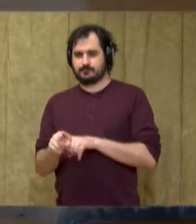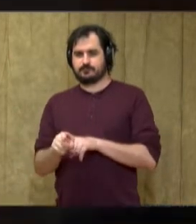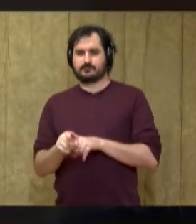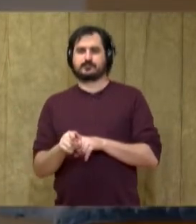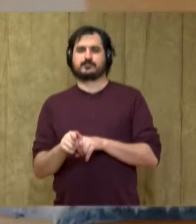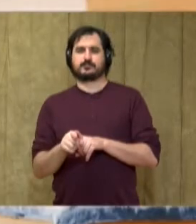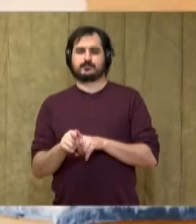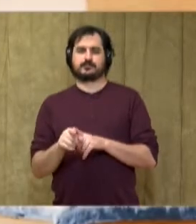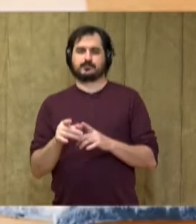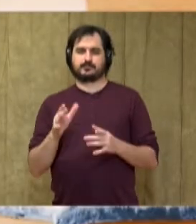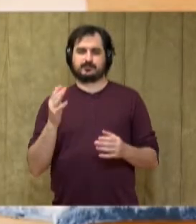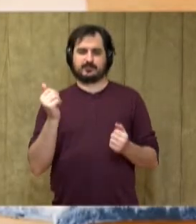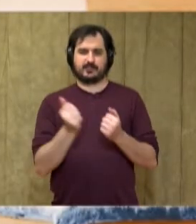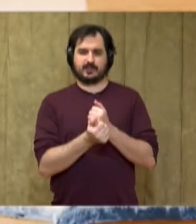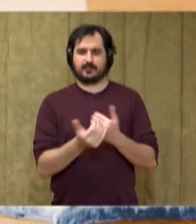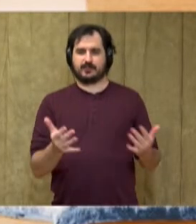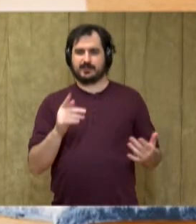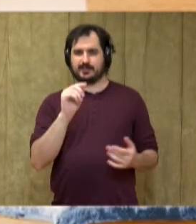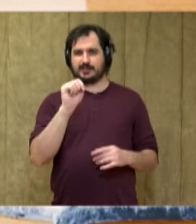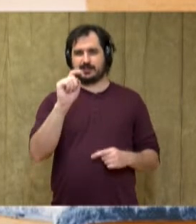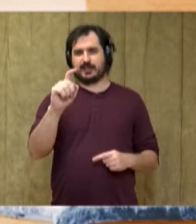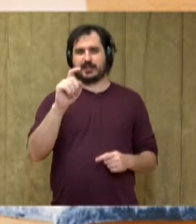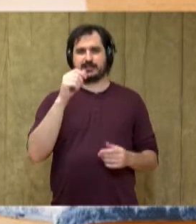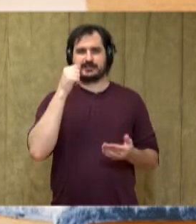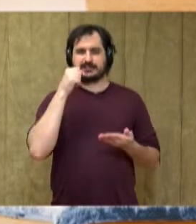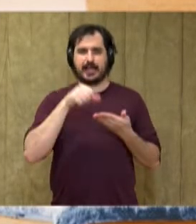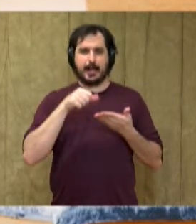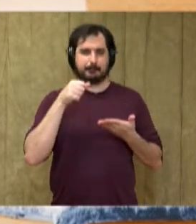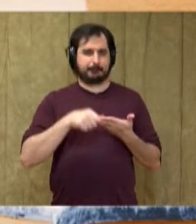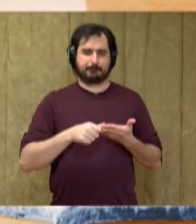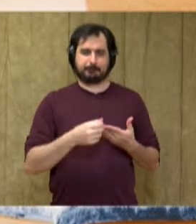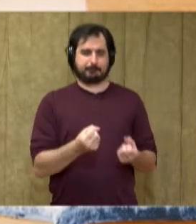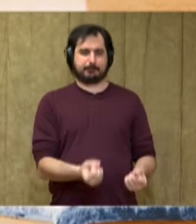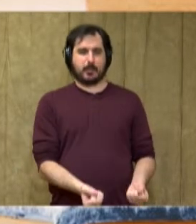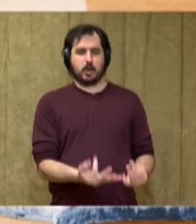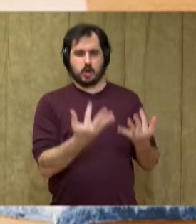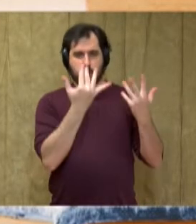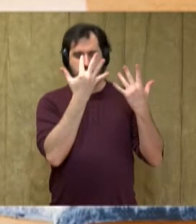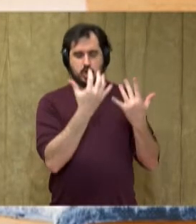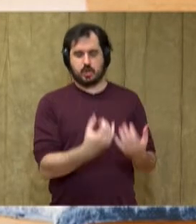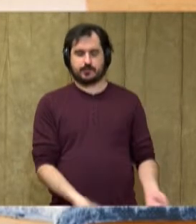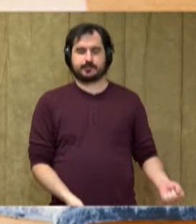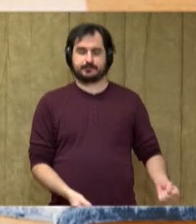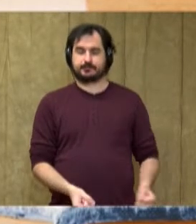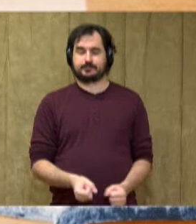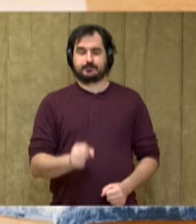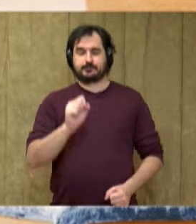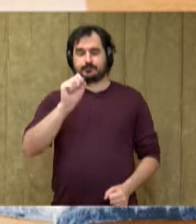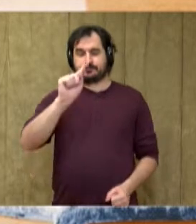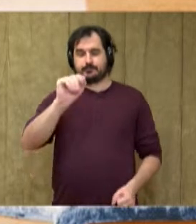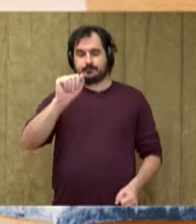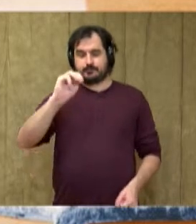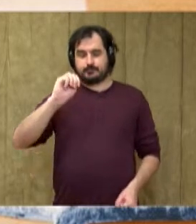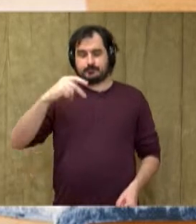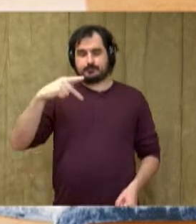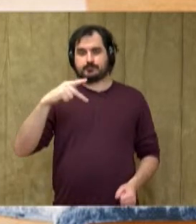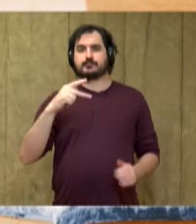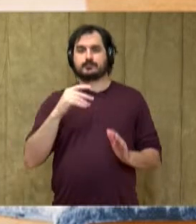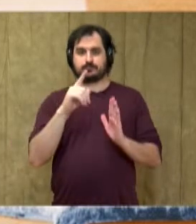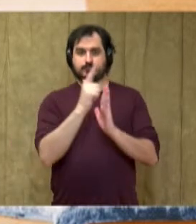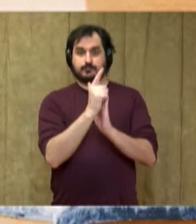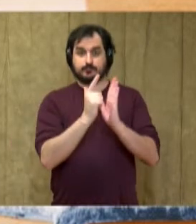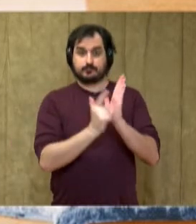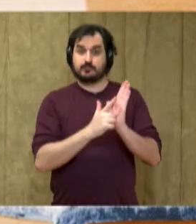were burned in every colony. By the time the Stamp Act was supposed to go into effect, in November